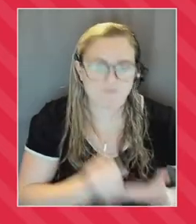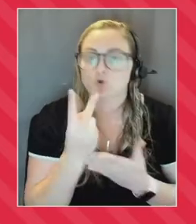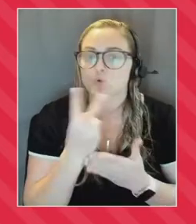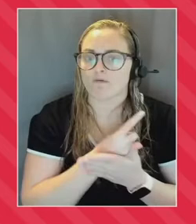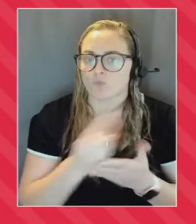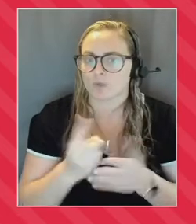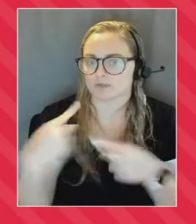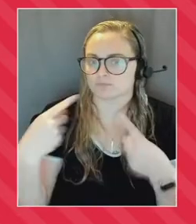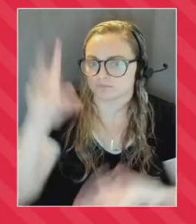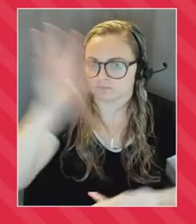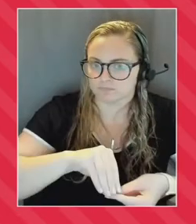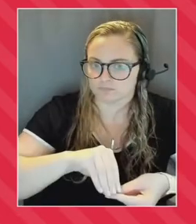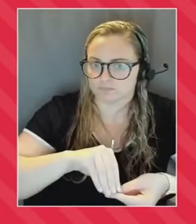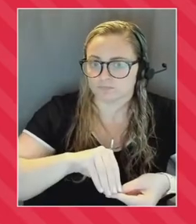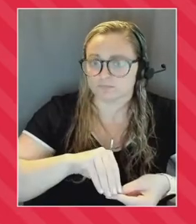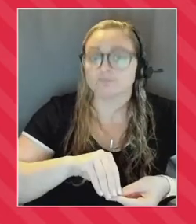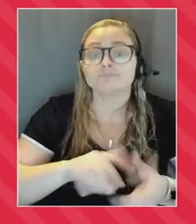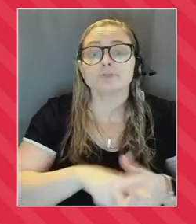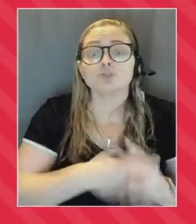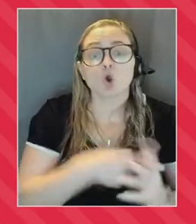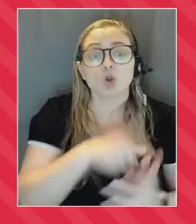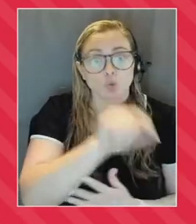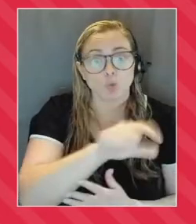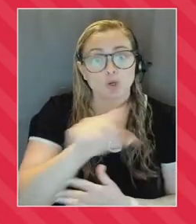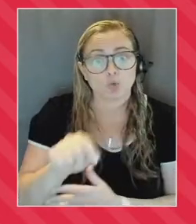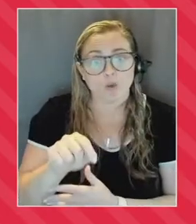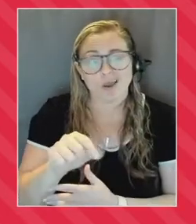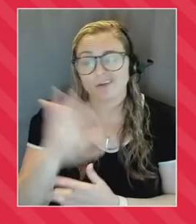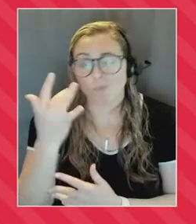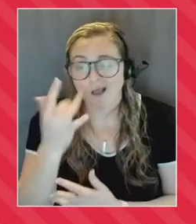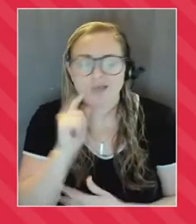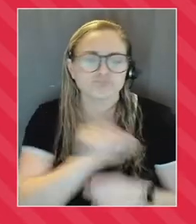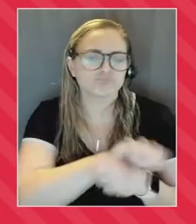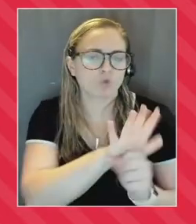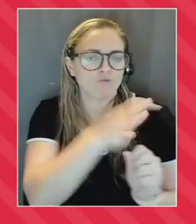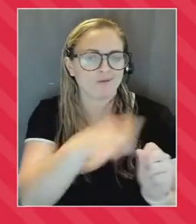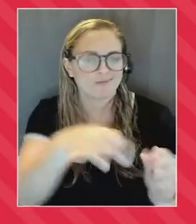in 2020 in response to the COVID-19 pandemic,